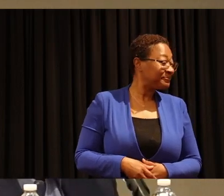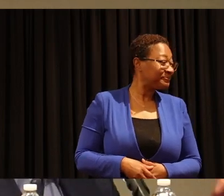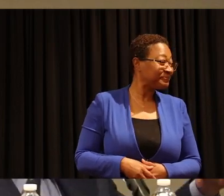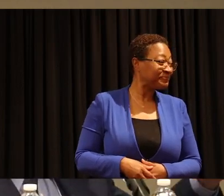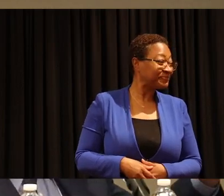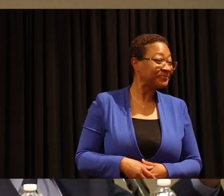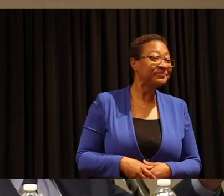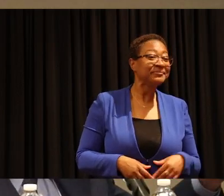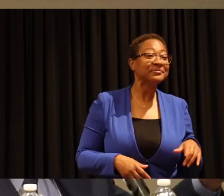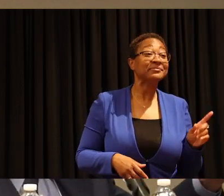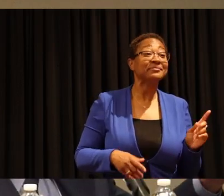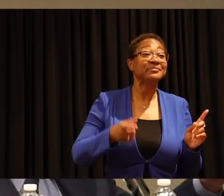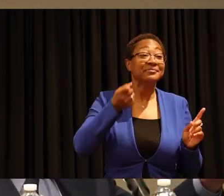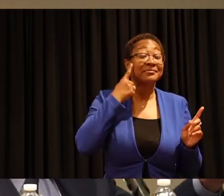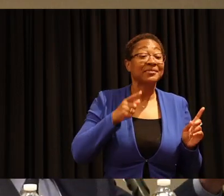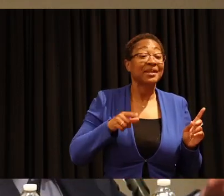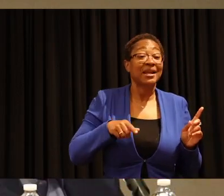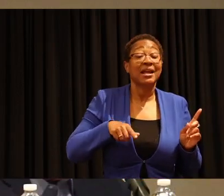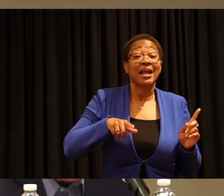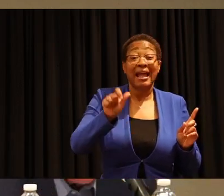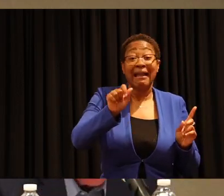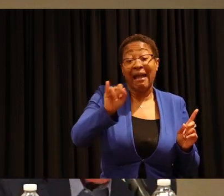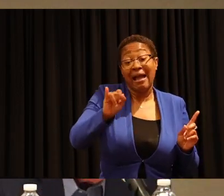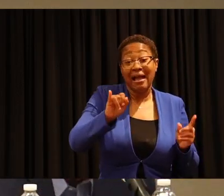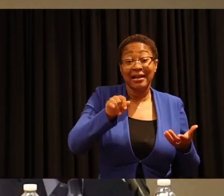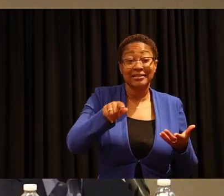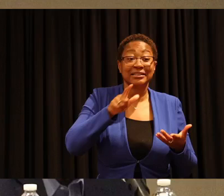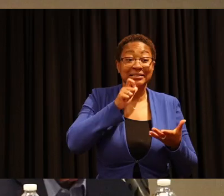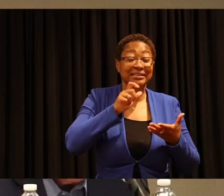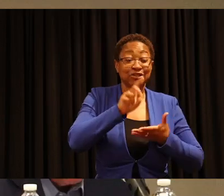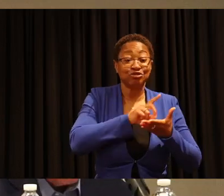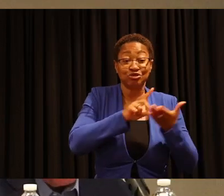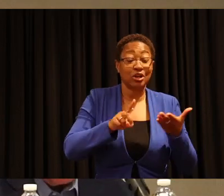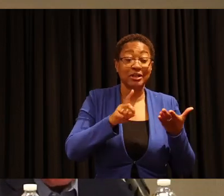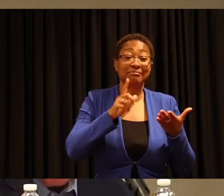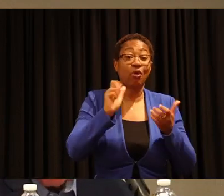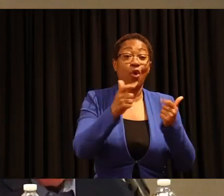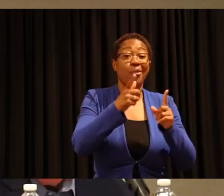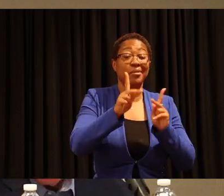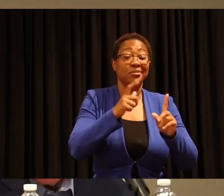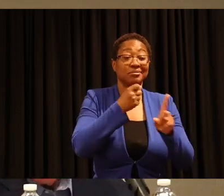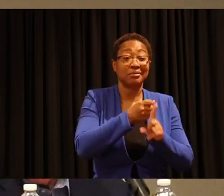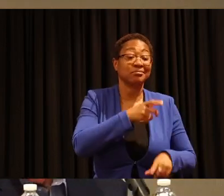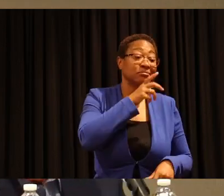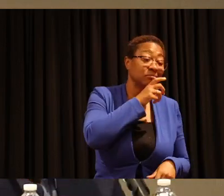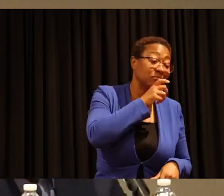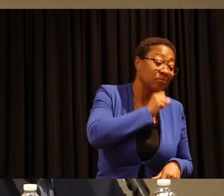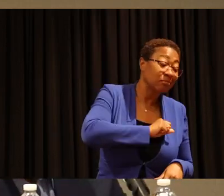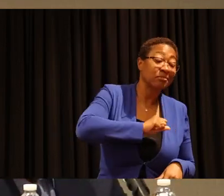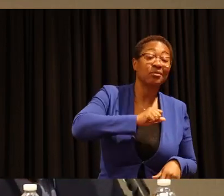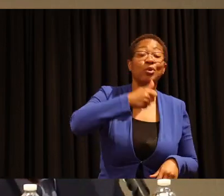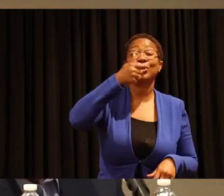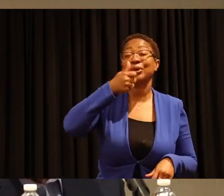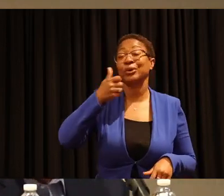by the way, it doesn't discriminate. At all. It's and growing. It's growing. So excellent.